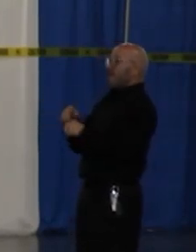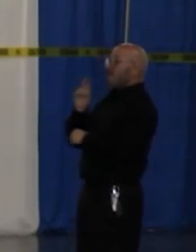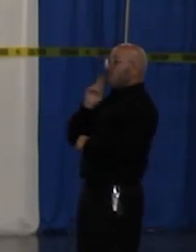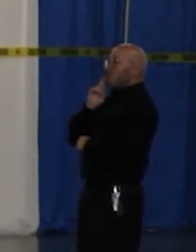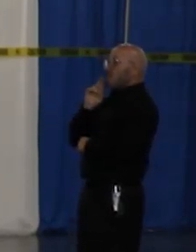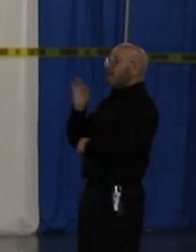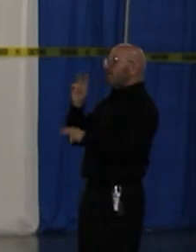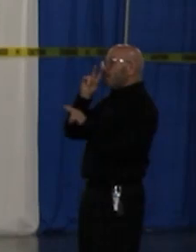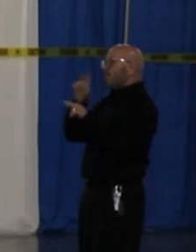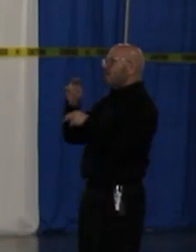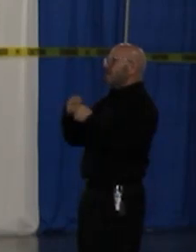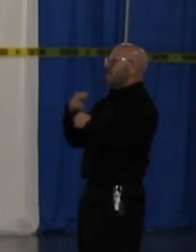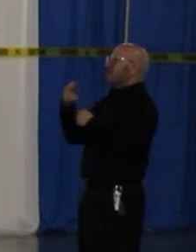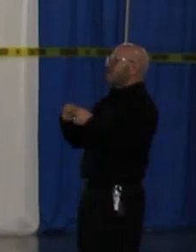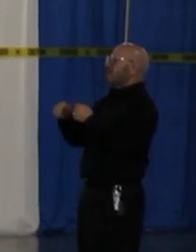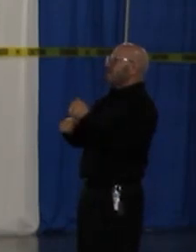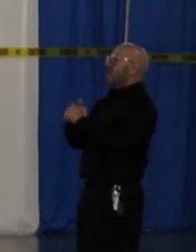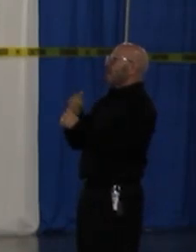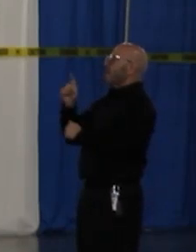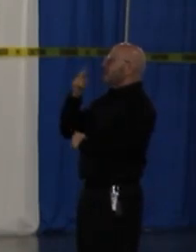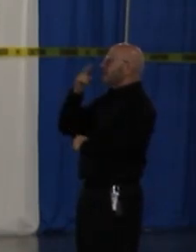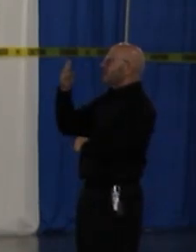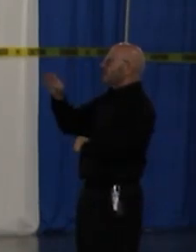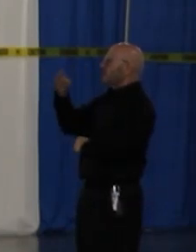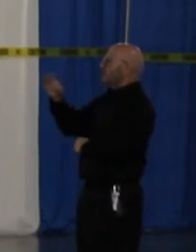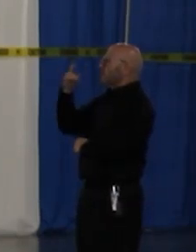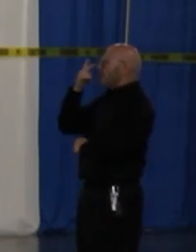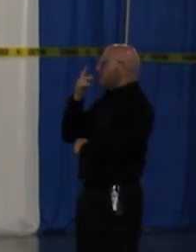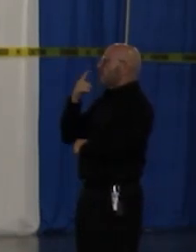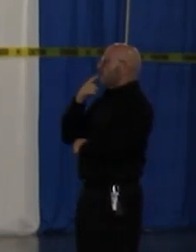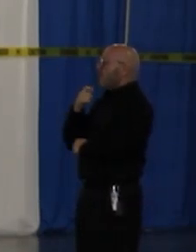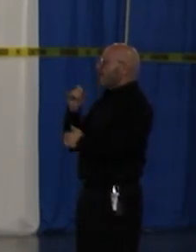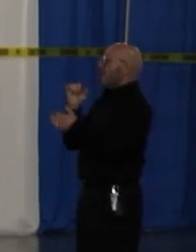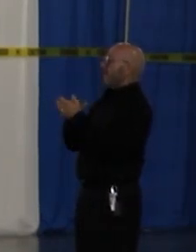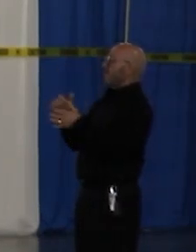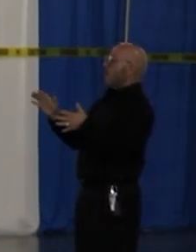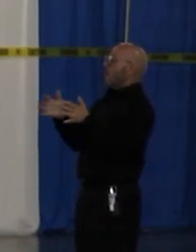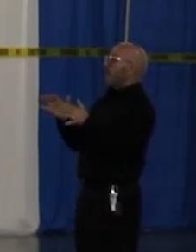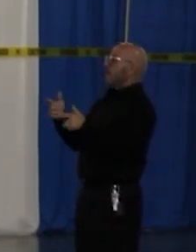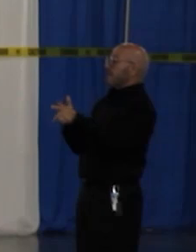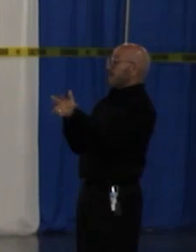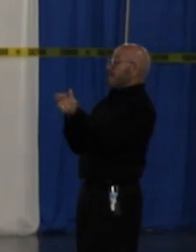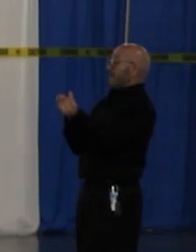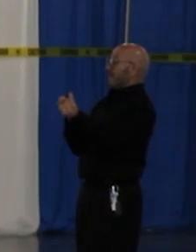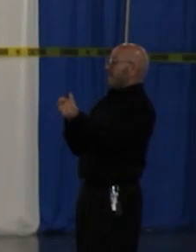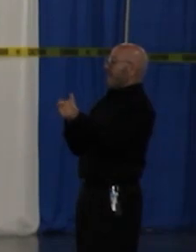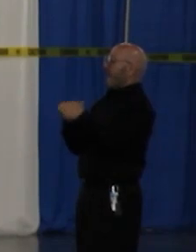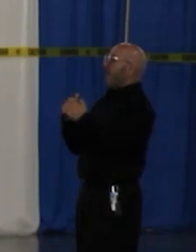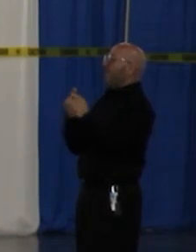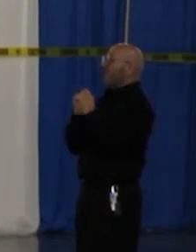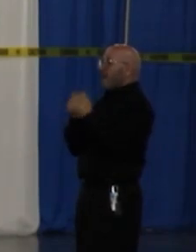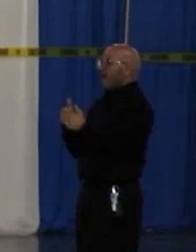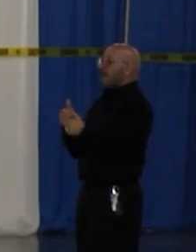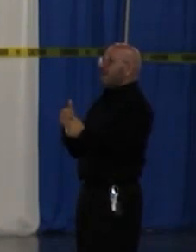And if you look at that slide behind me where you see the blues and pinks and the reds, those are the wind speeds as the storm